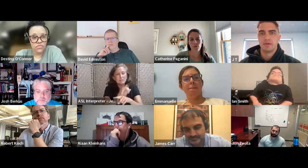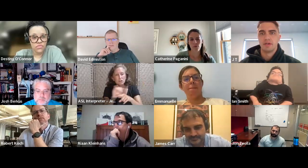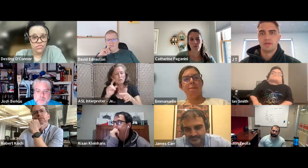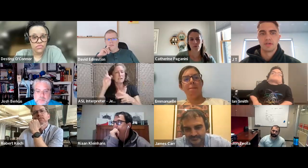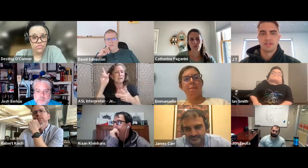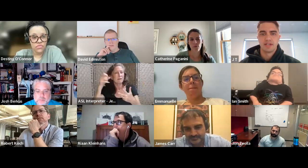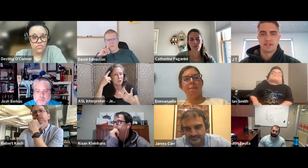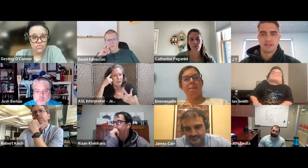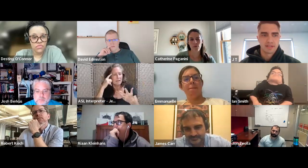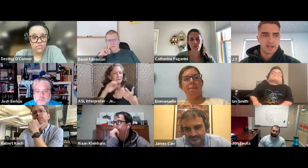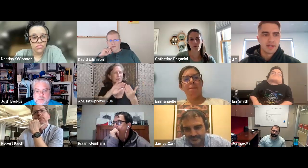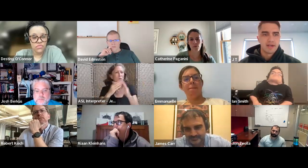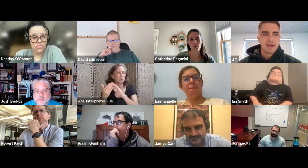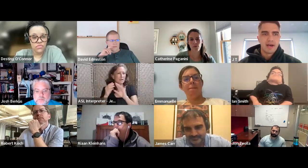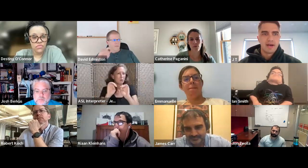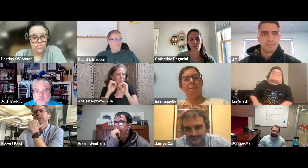different community organizations.